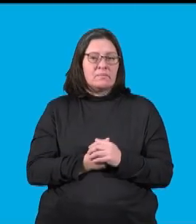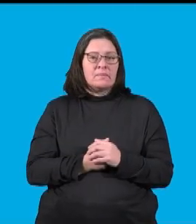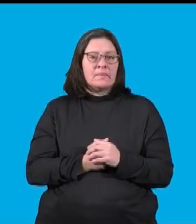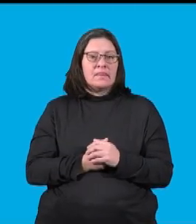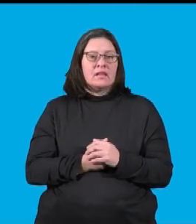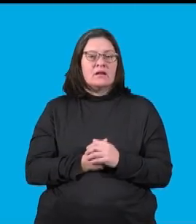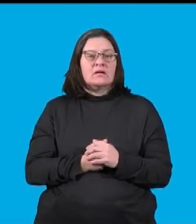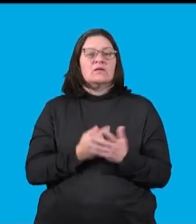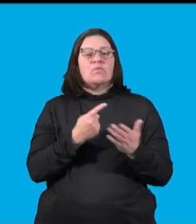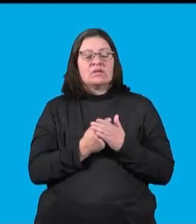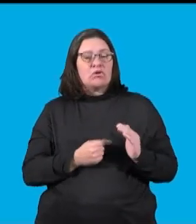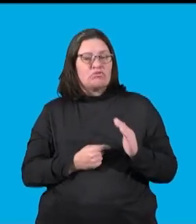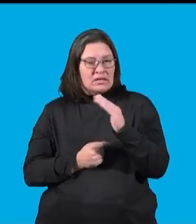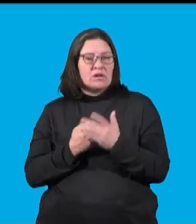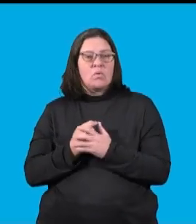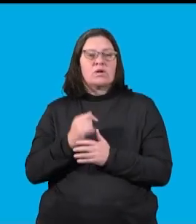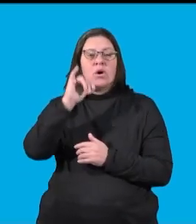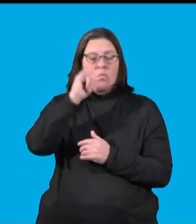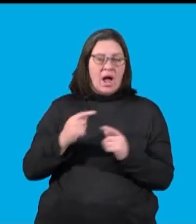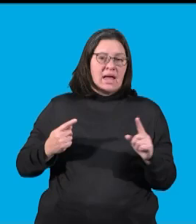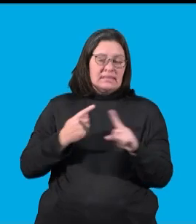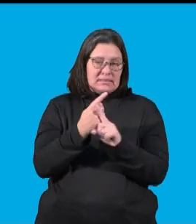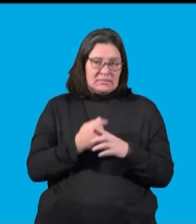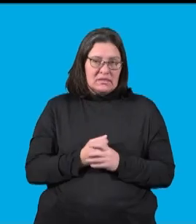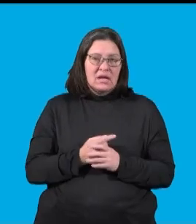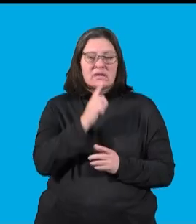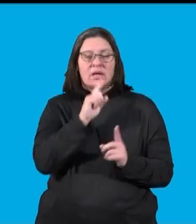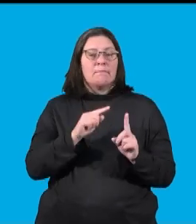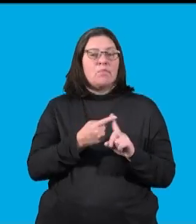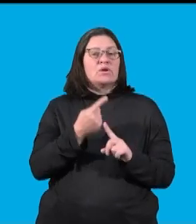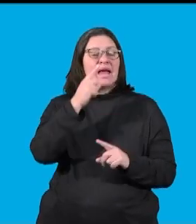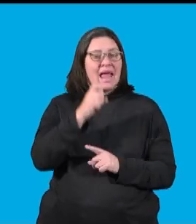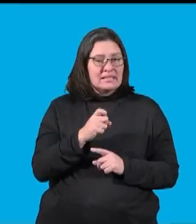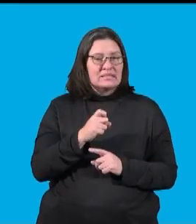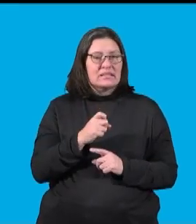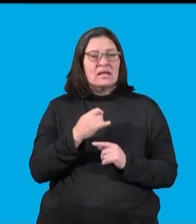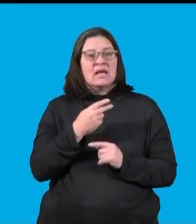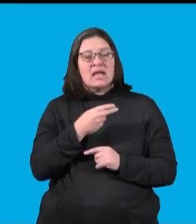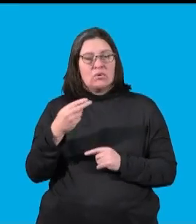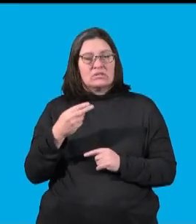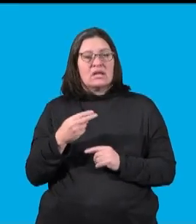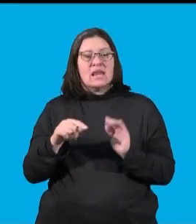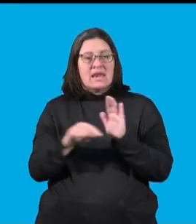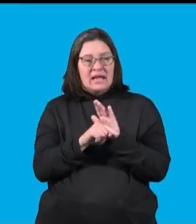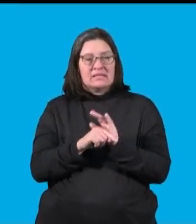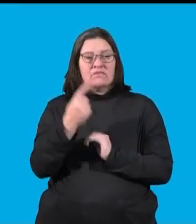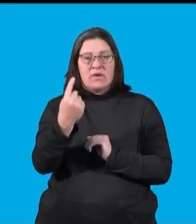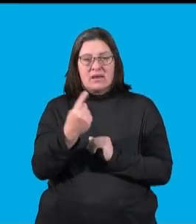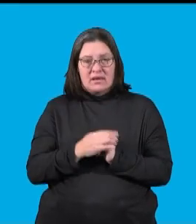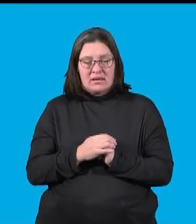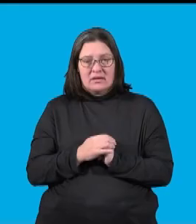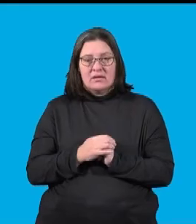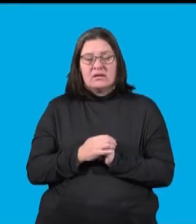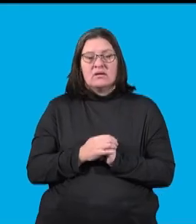towards finding. We need the gradient, we need the y-intercept. This is at the point x is equal to